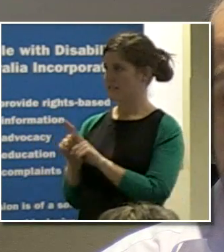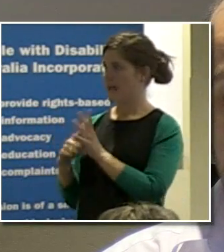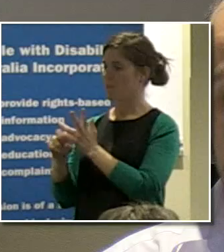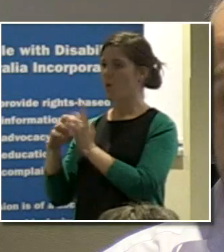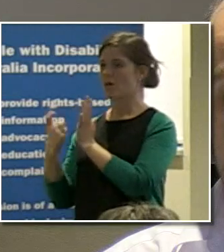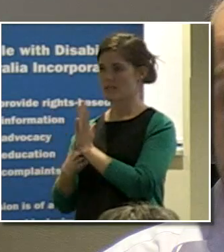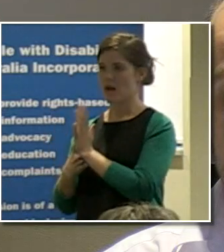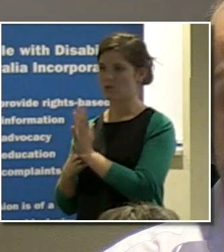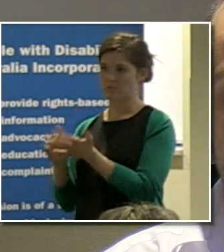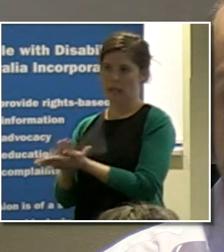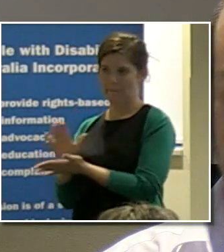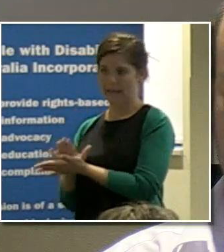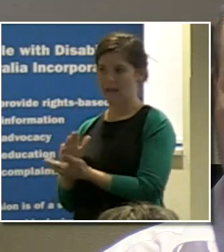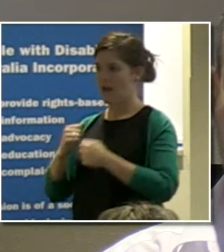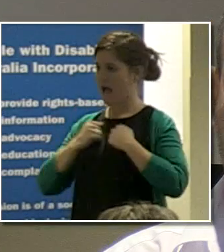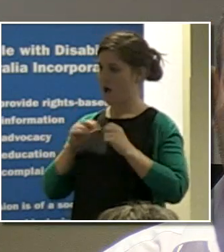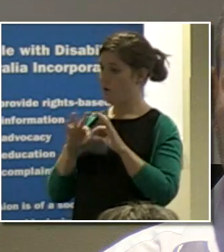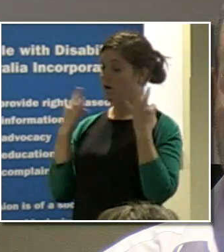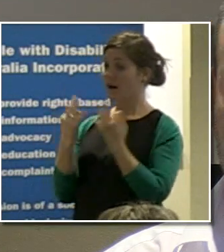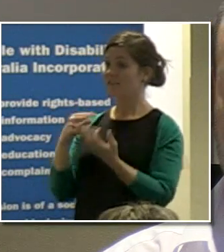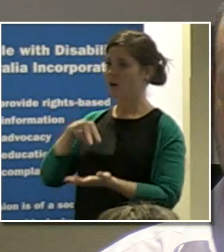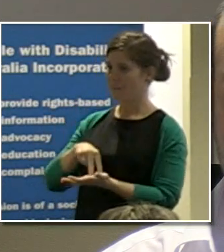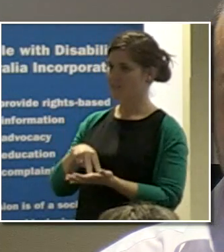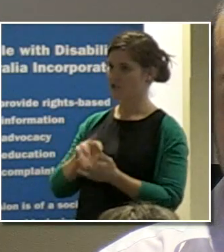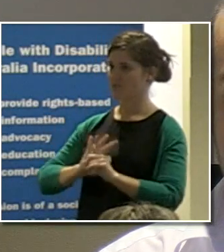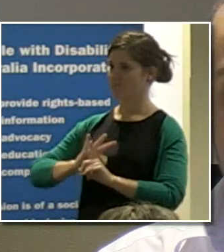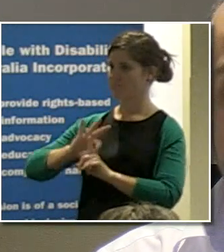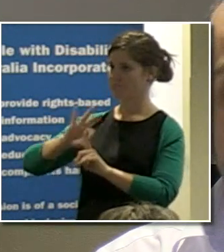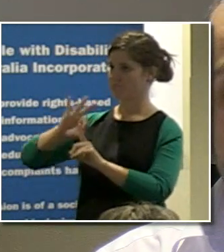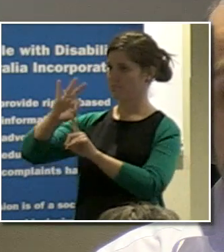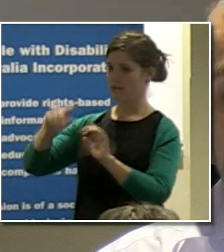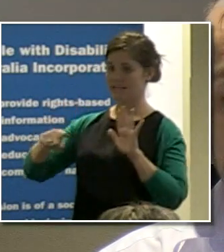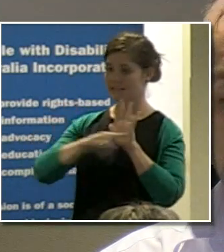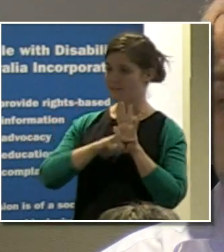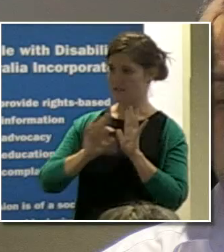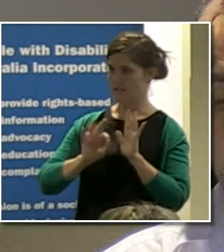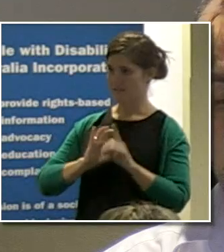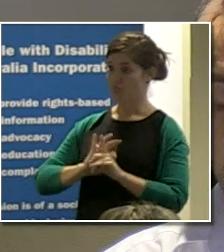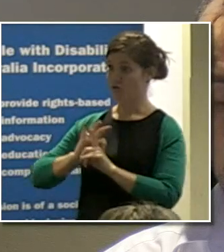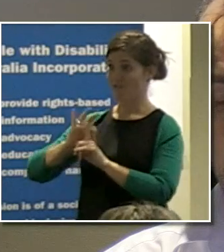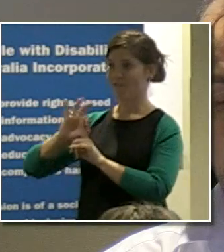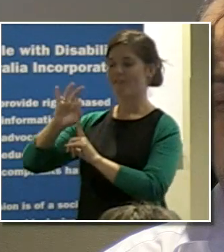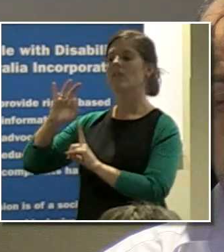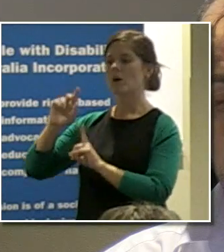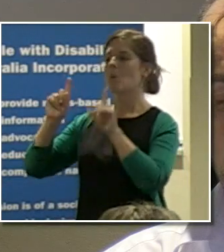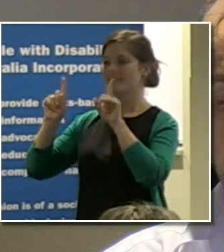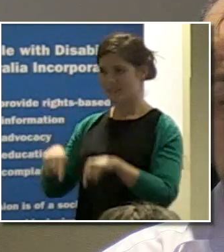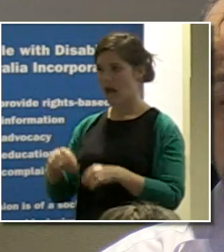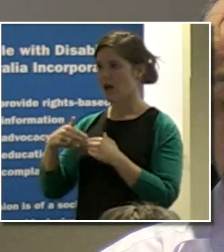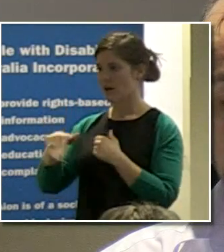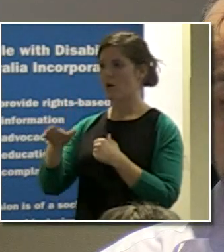are in a position where we're starting to turn the deficit around, and we're now starting to get to the stage